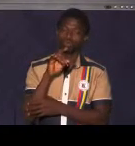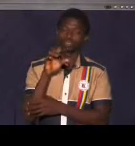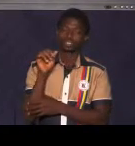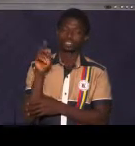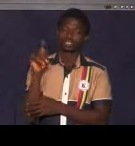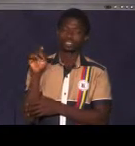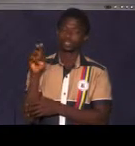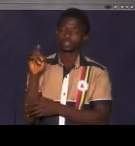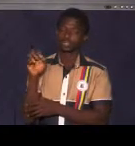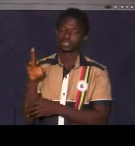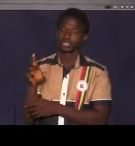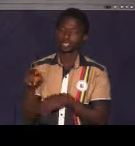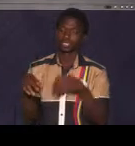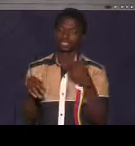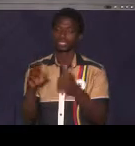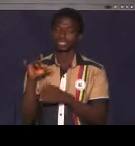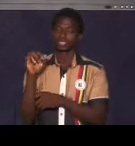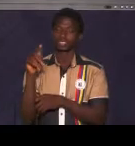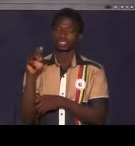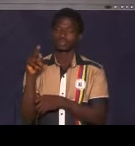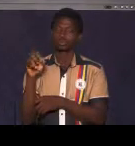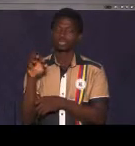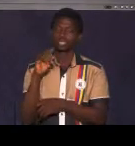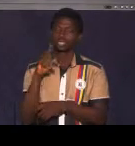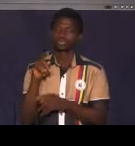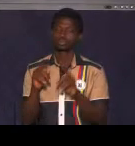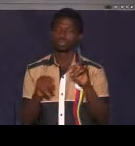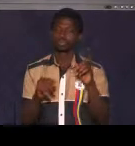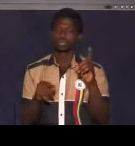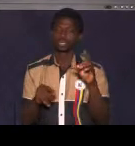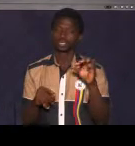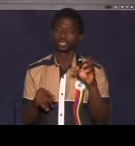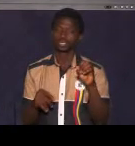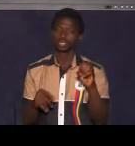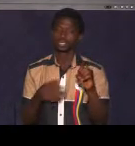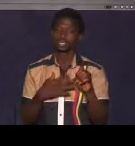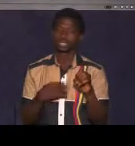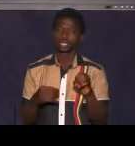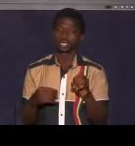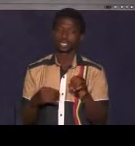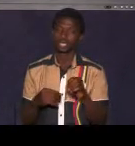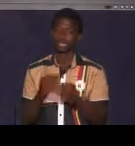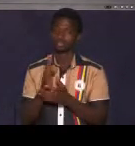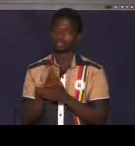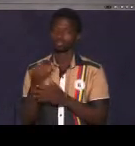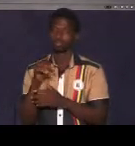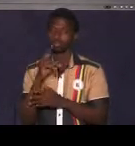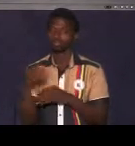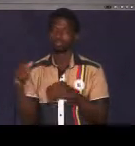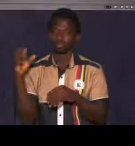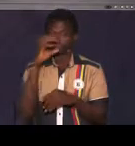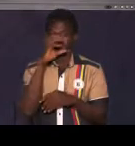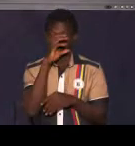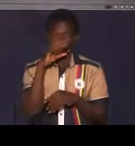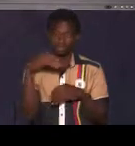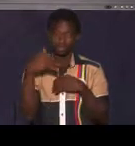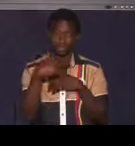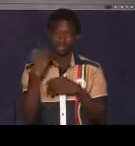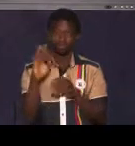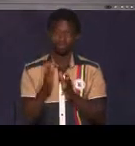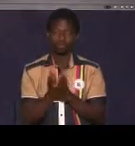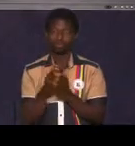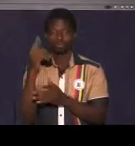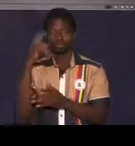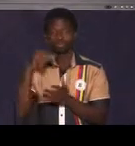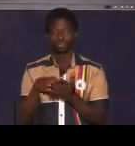centimeter. 10 centimeter is 1 decimeter. 10 decimeter is 1 meter. I know some of you check the back of your notebooks for